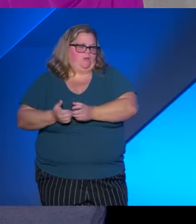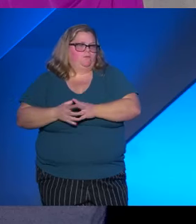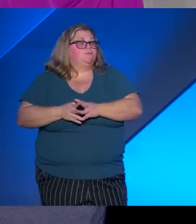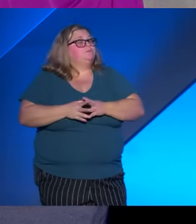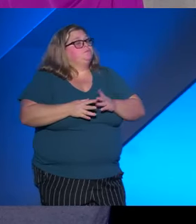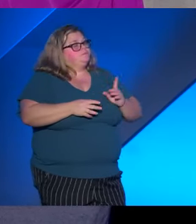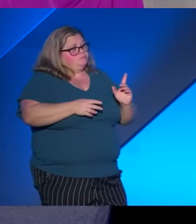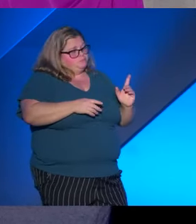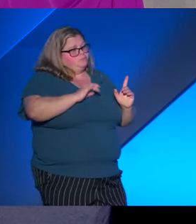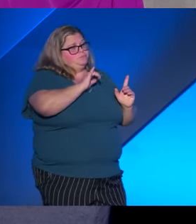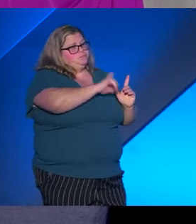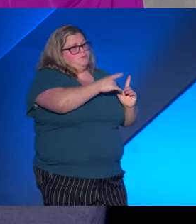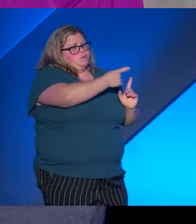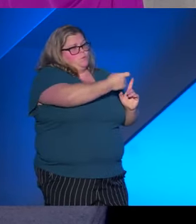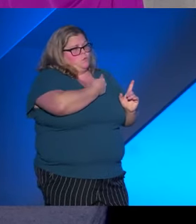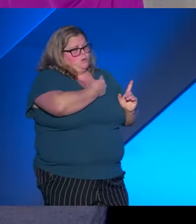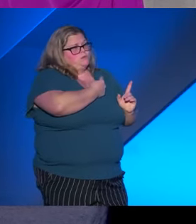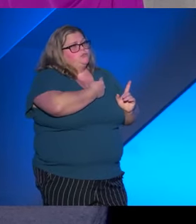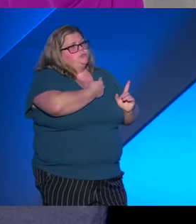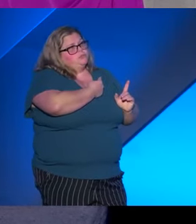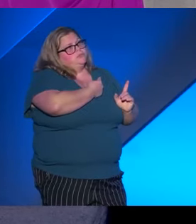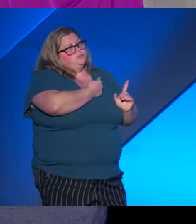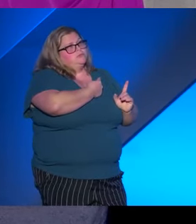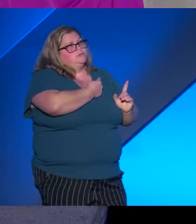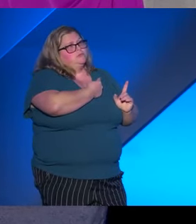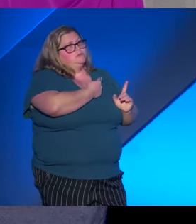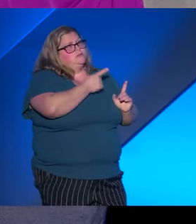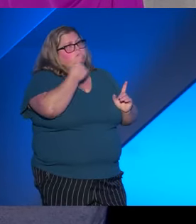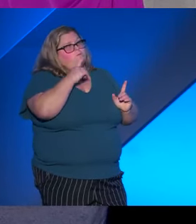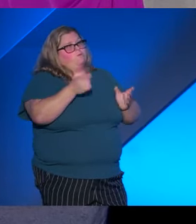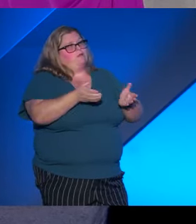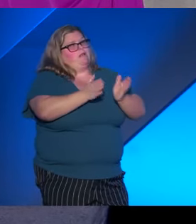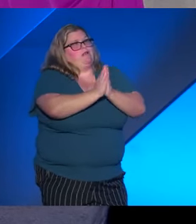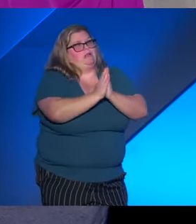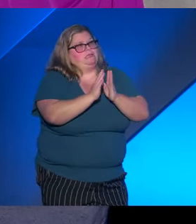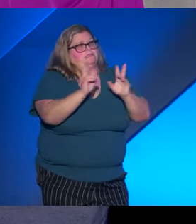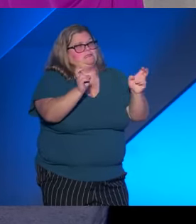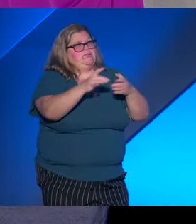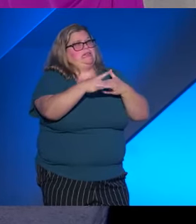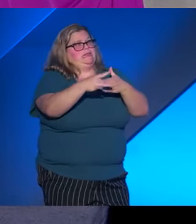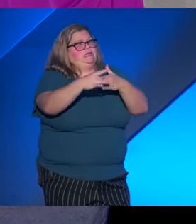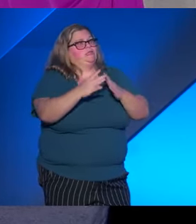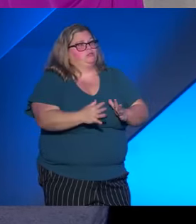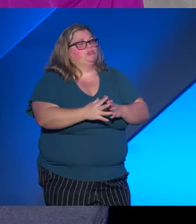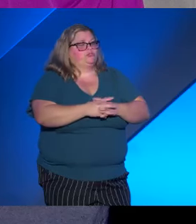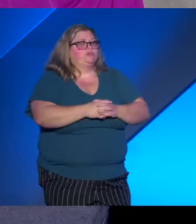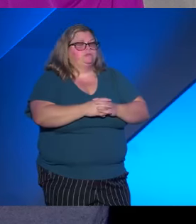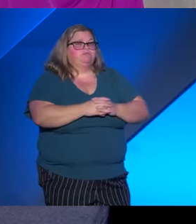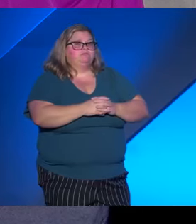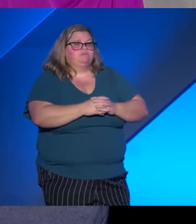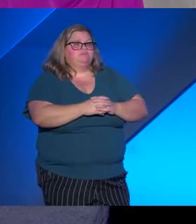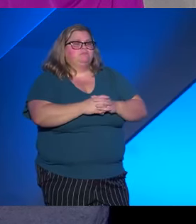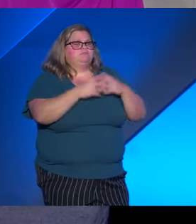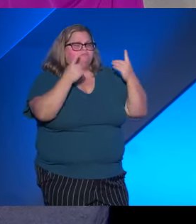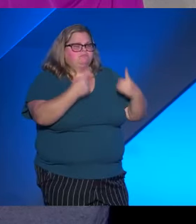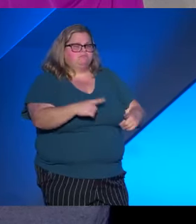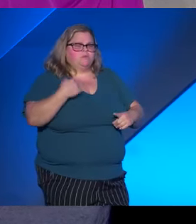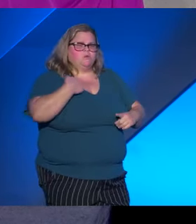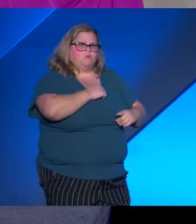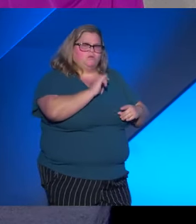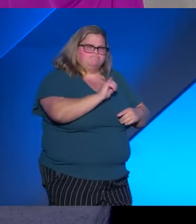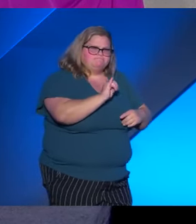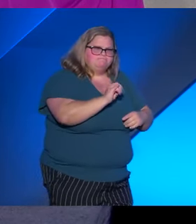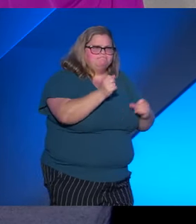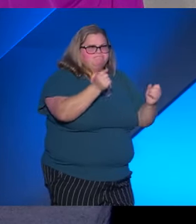That's a question to really ask the leaders. When we start to really understand what's